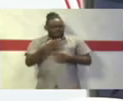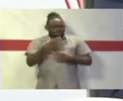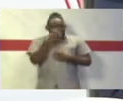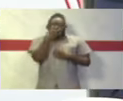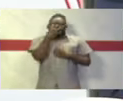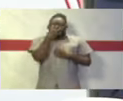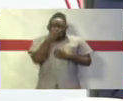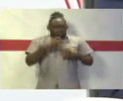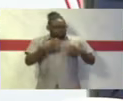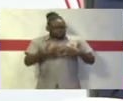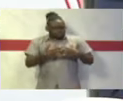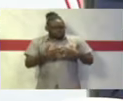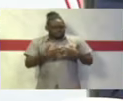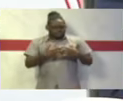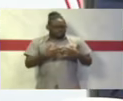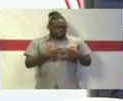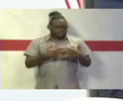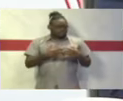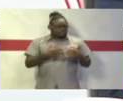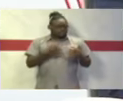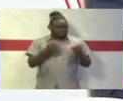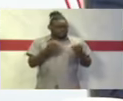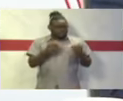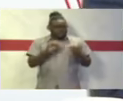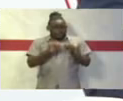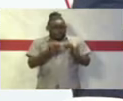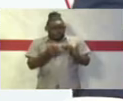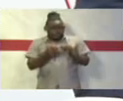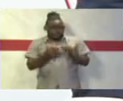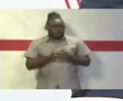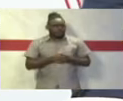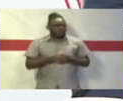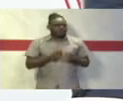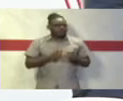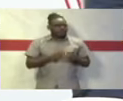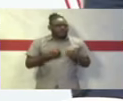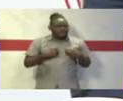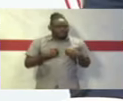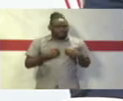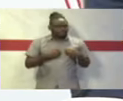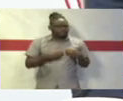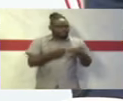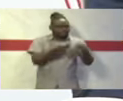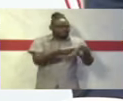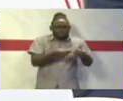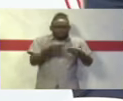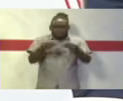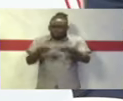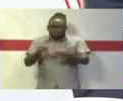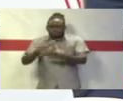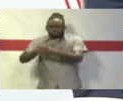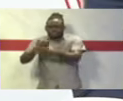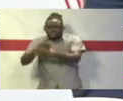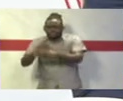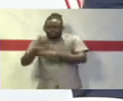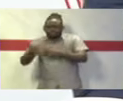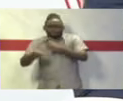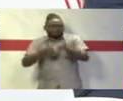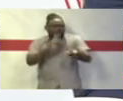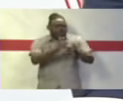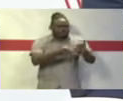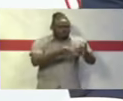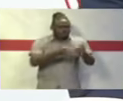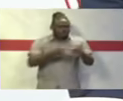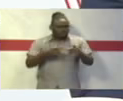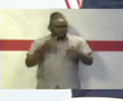1,279 of them, which we issue basically to our at-risk COVID-19 quarantine patients. We've